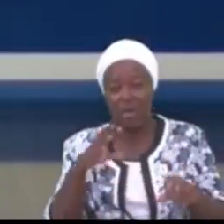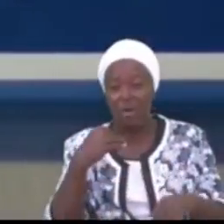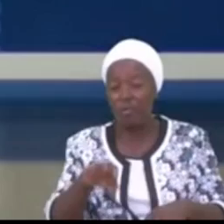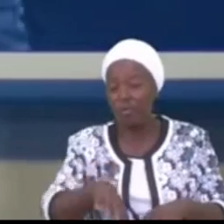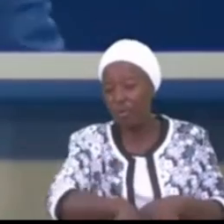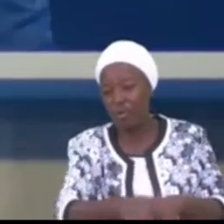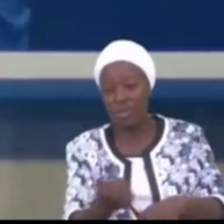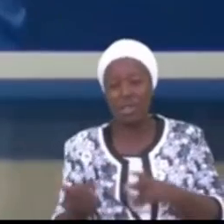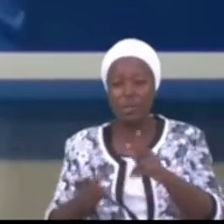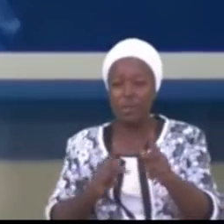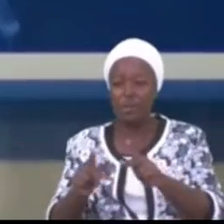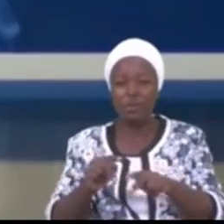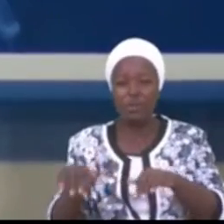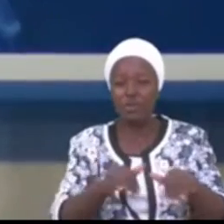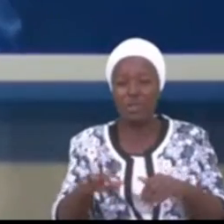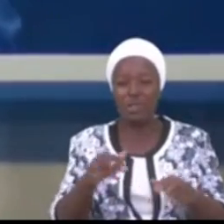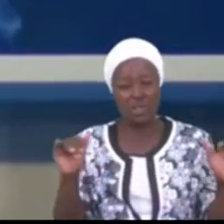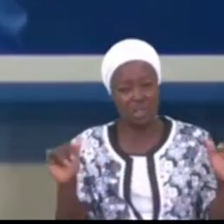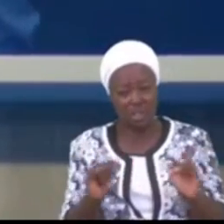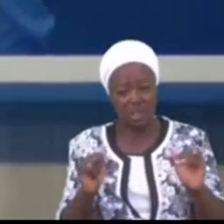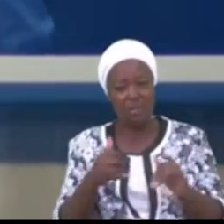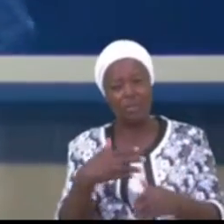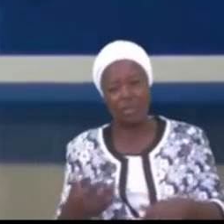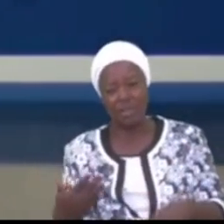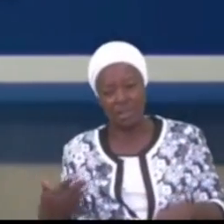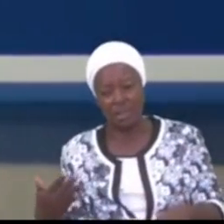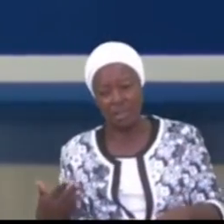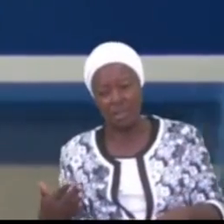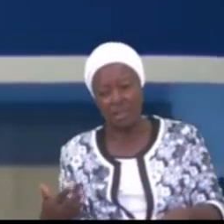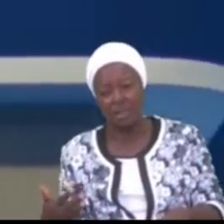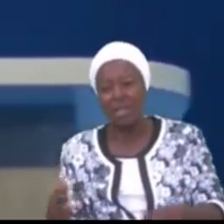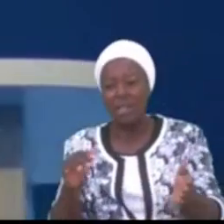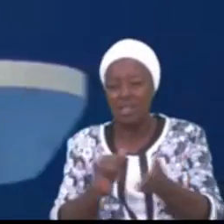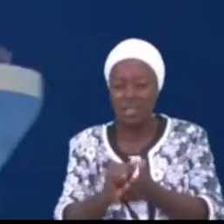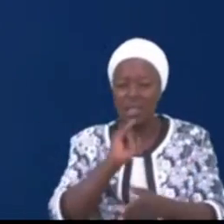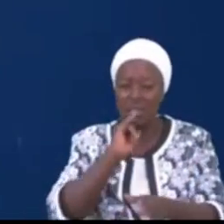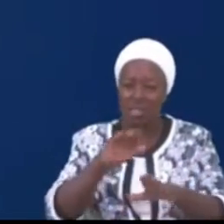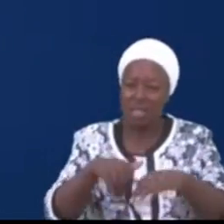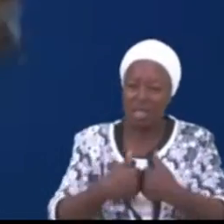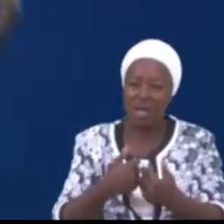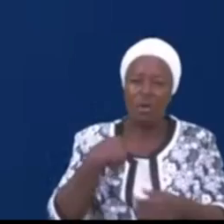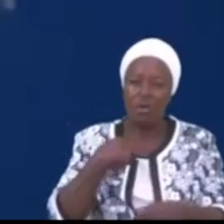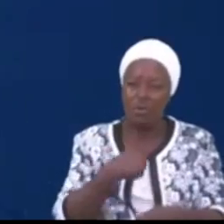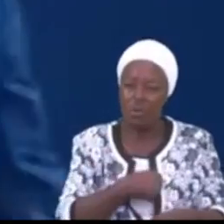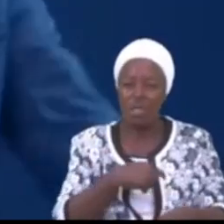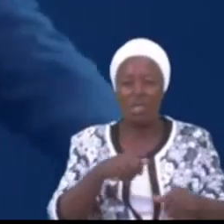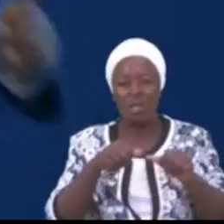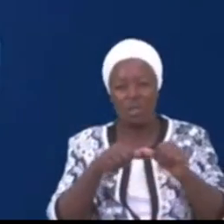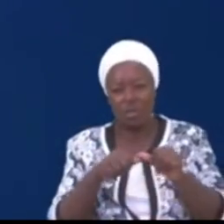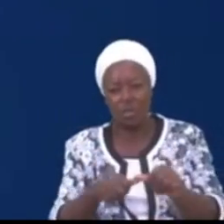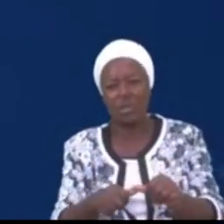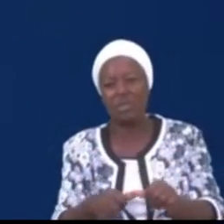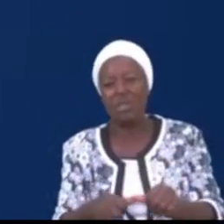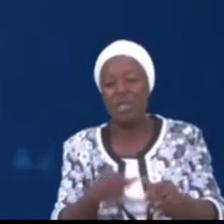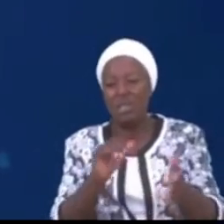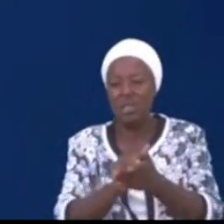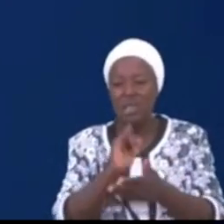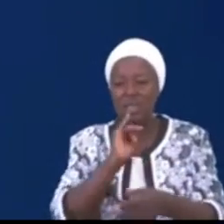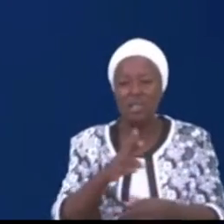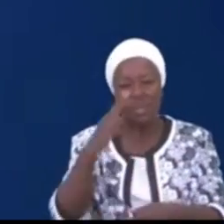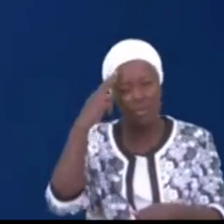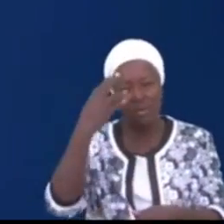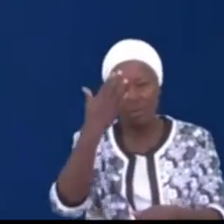people doing the same thing. That's how we continue. That's the reason